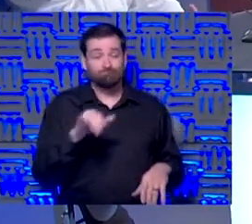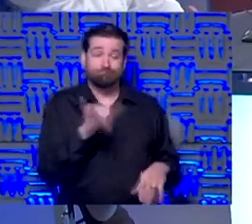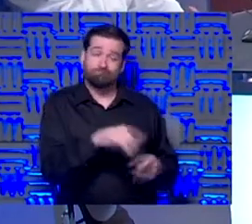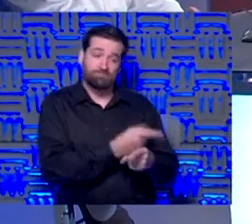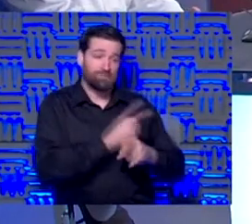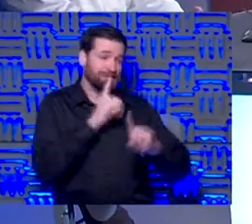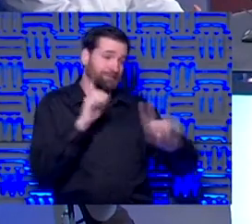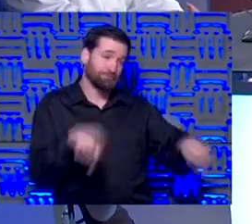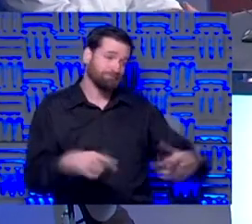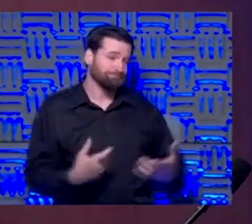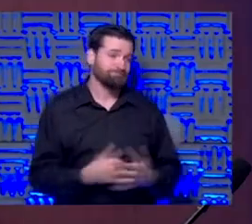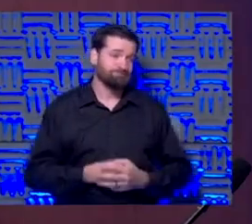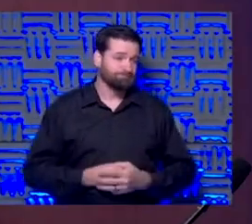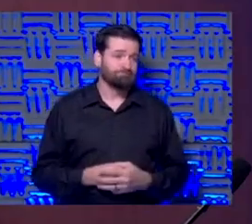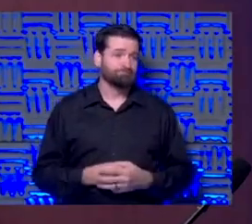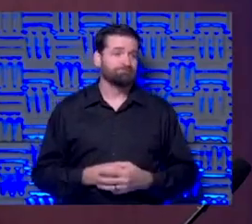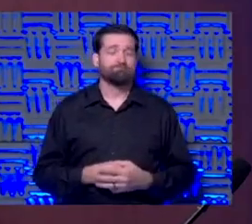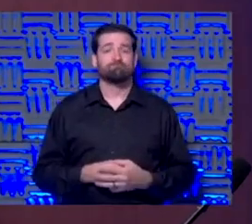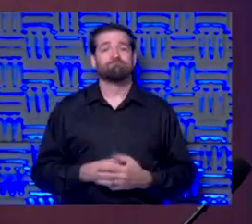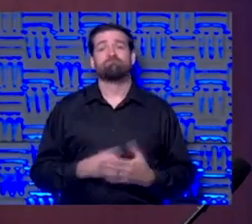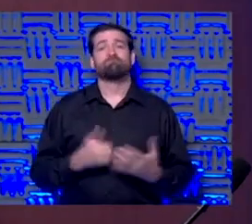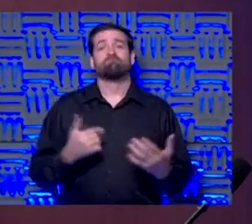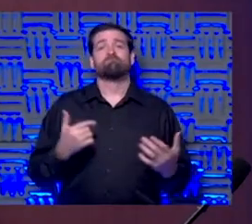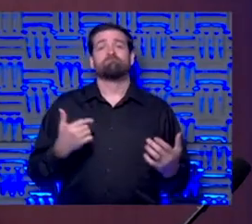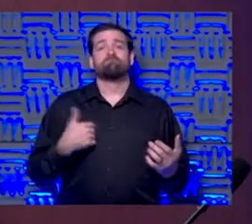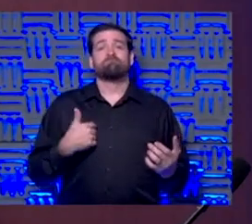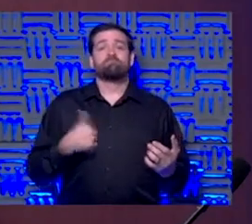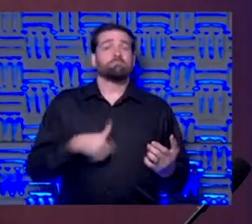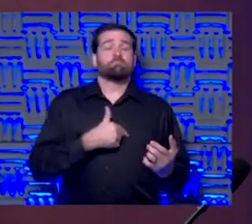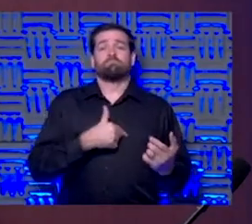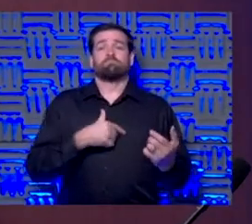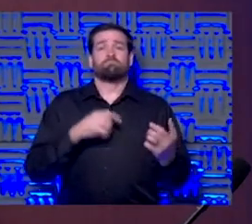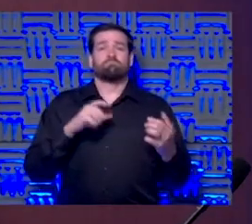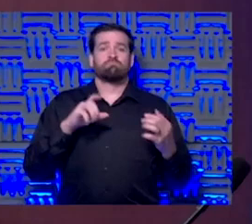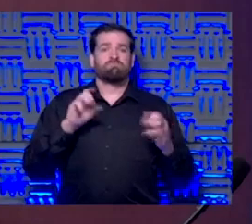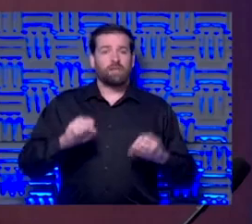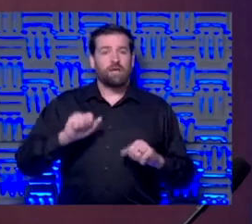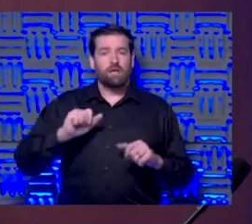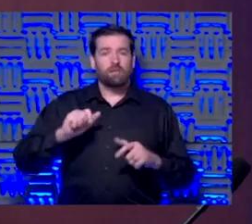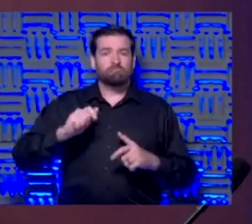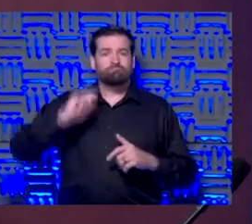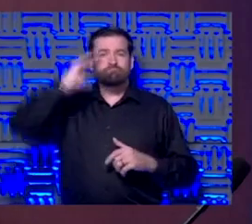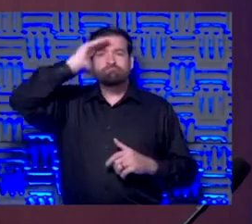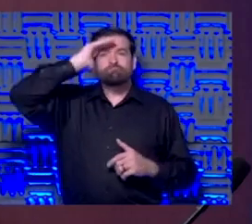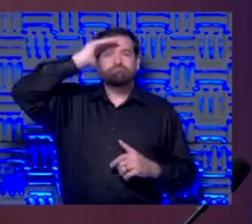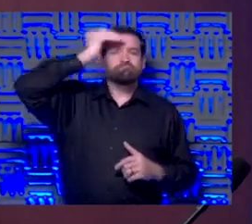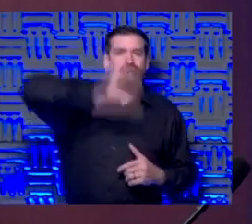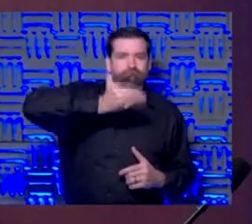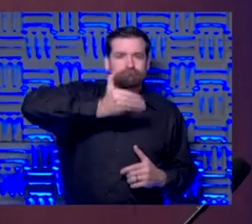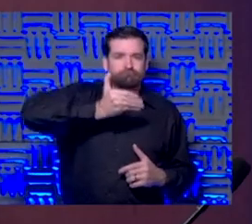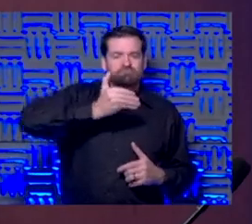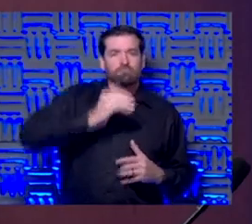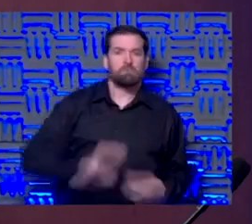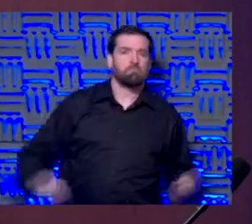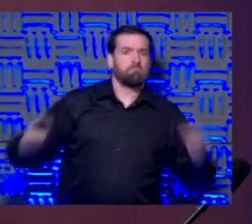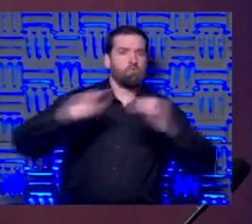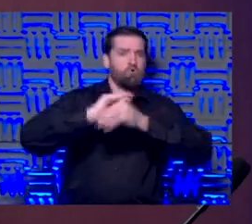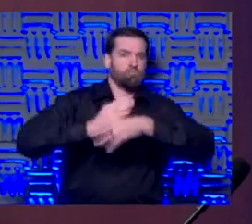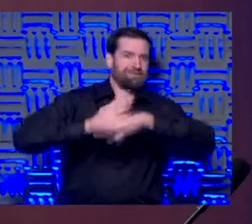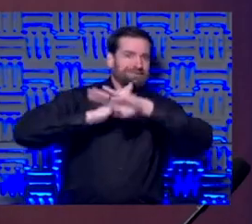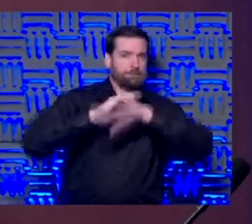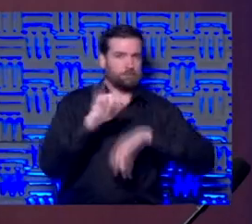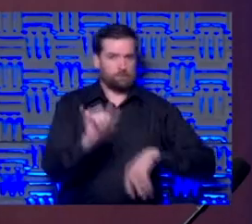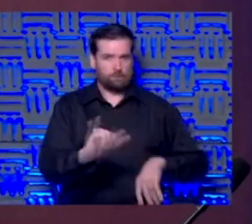right answer. I mean, I think we can certainly have you wear a face shield as well, which would be extra